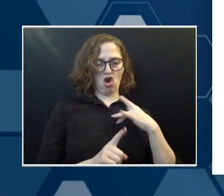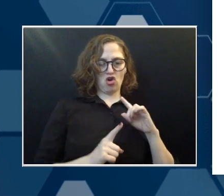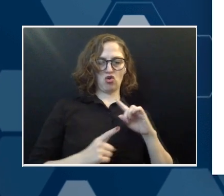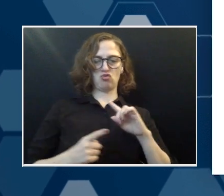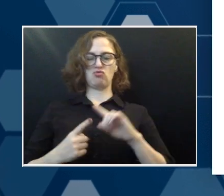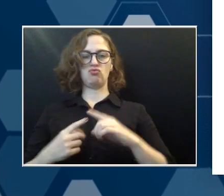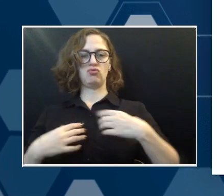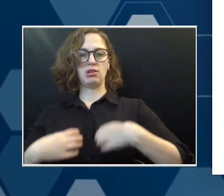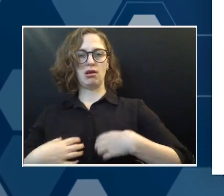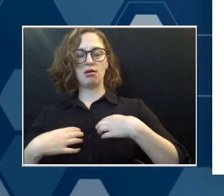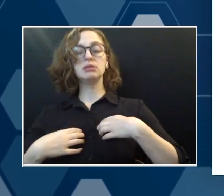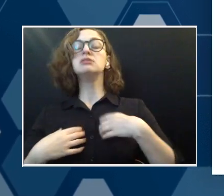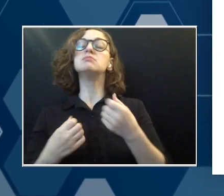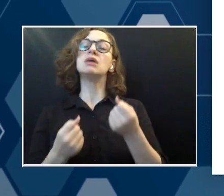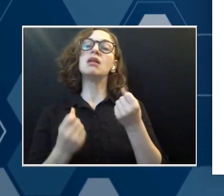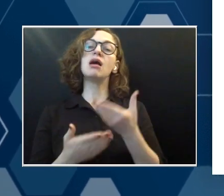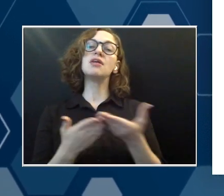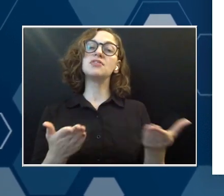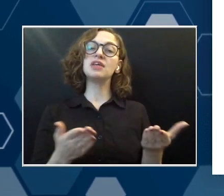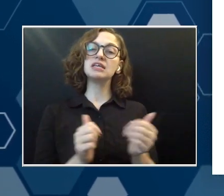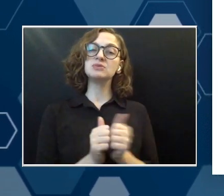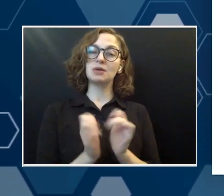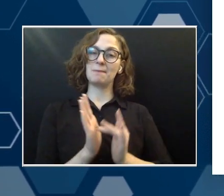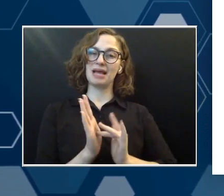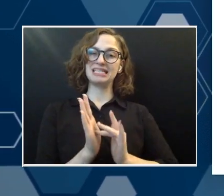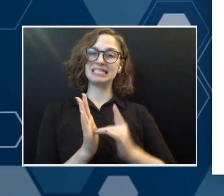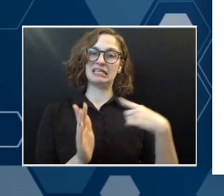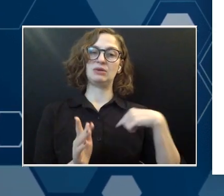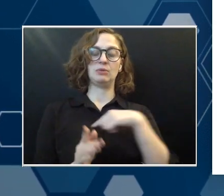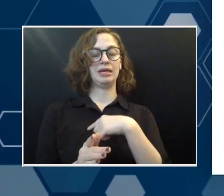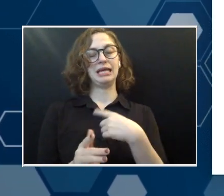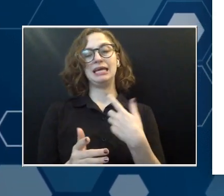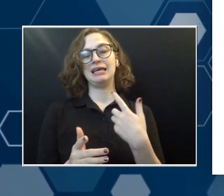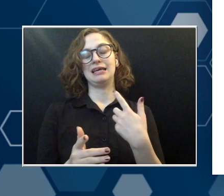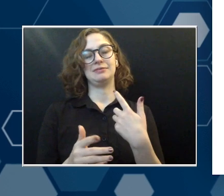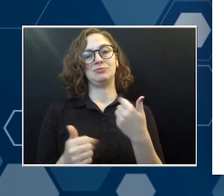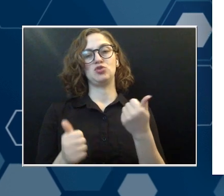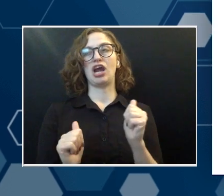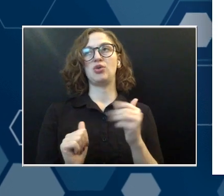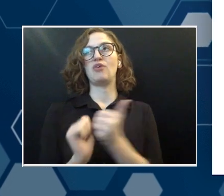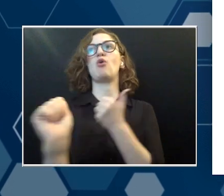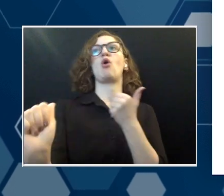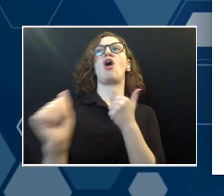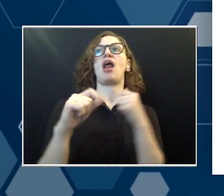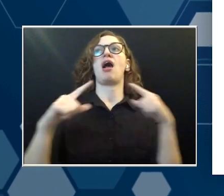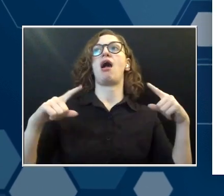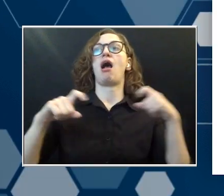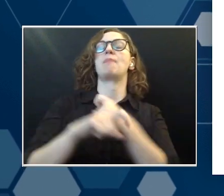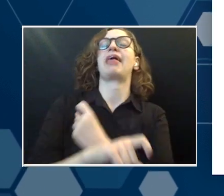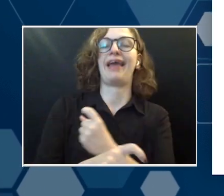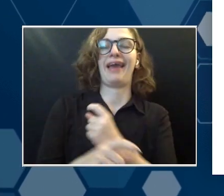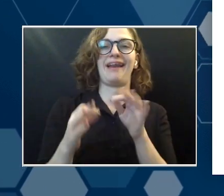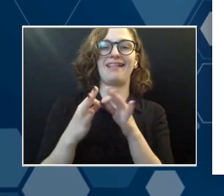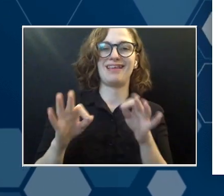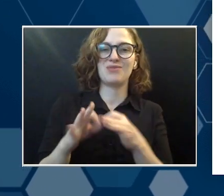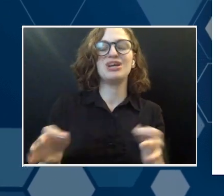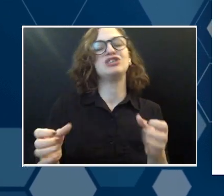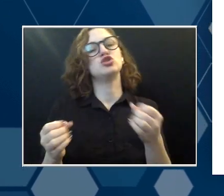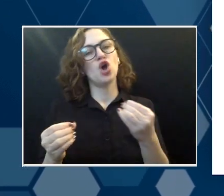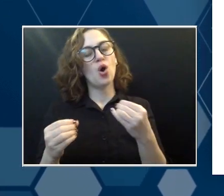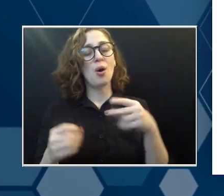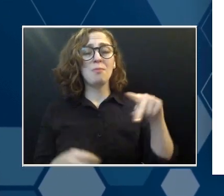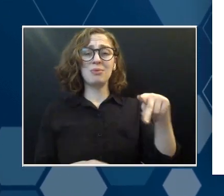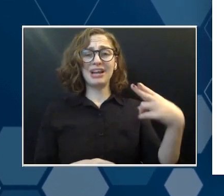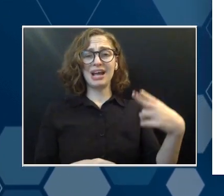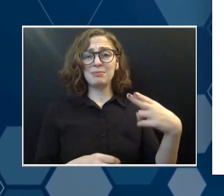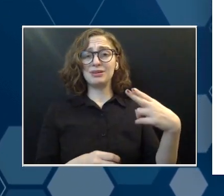we fight against making some terminology complicated. So pulmonary hypertension refers to a whole group of problems that can